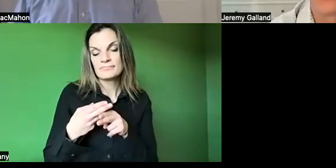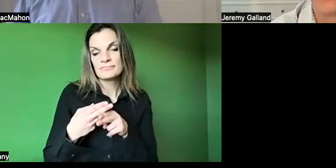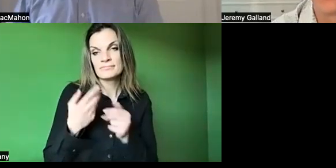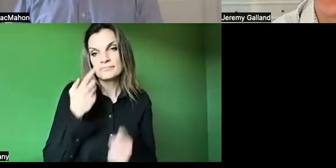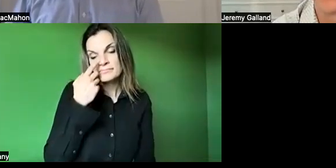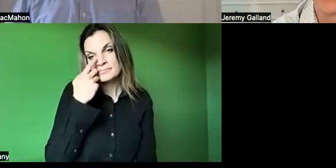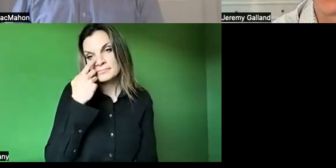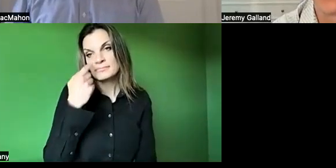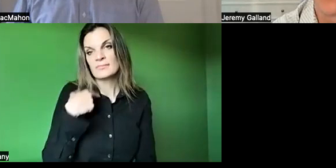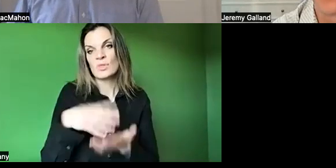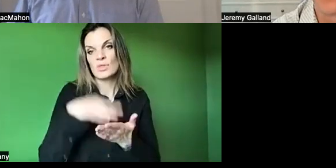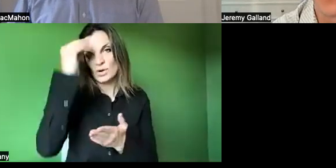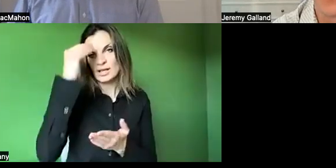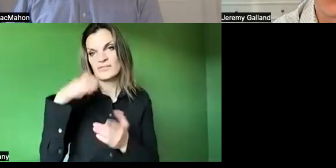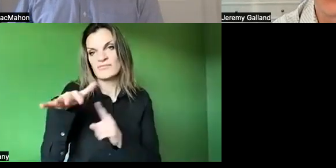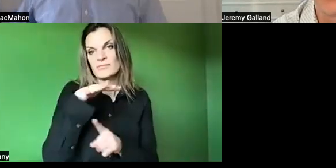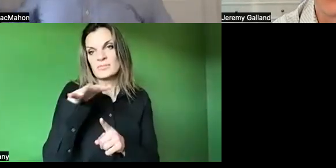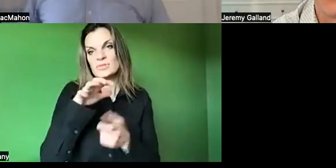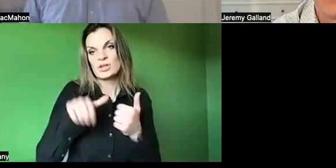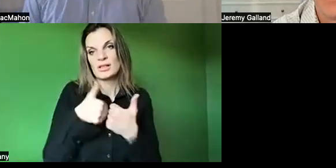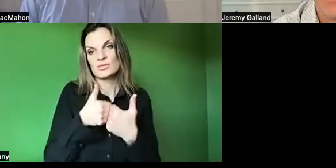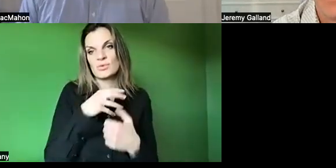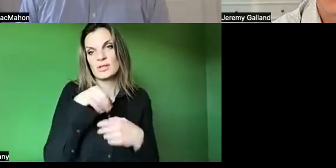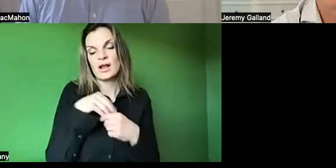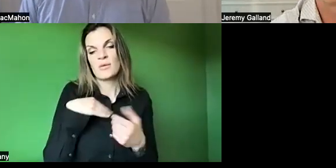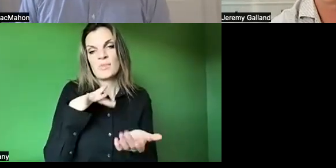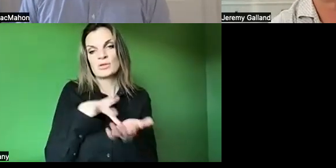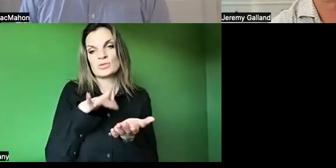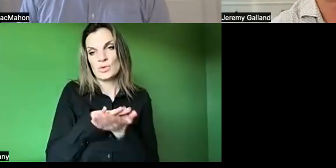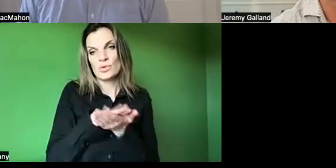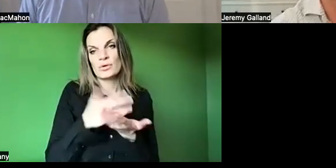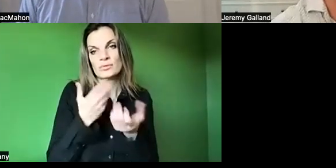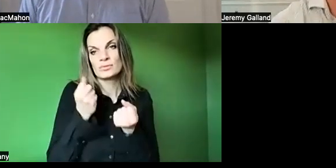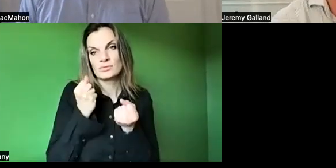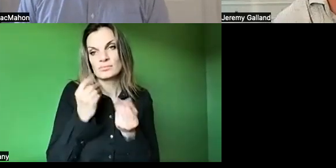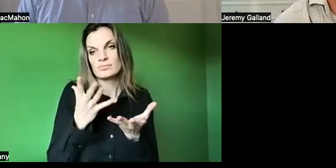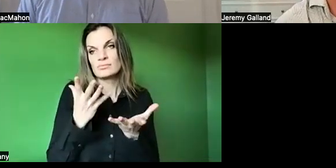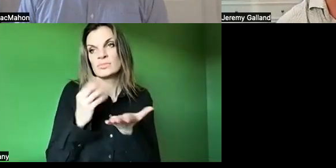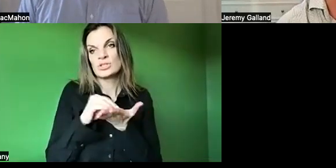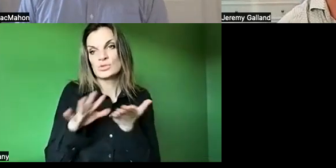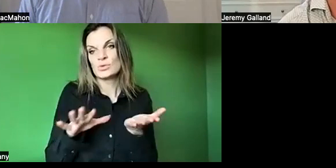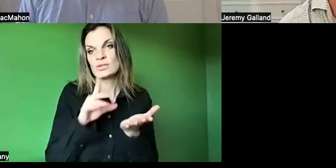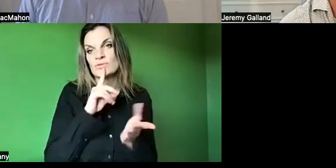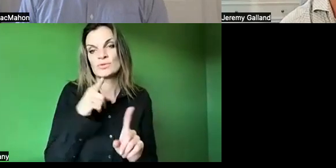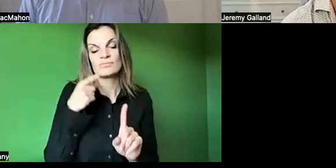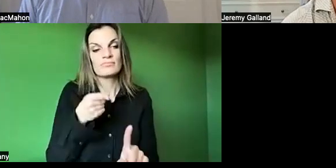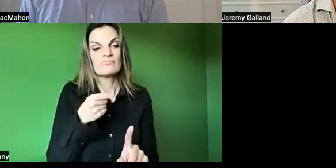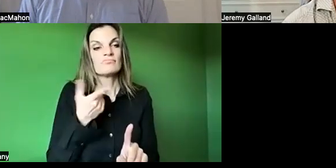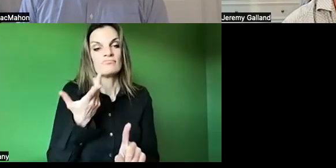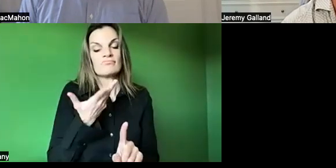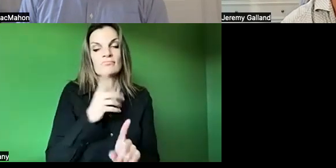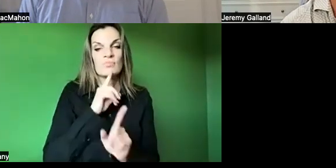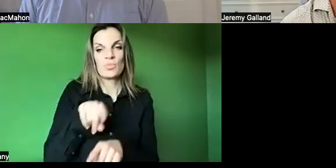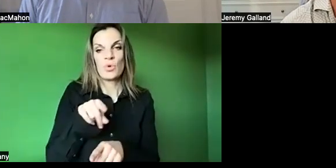learning environment challenging situation in our middle school. We have way too many students who are reporting and experiencing